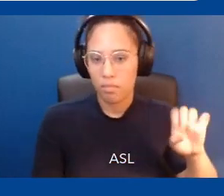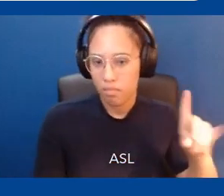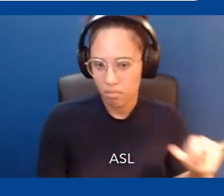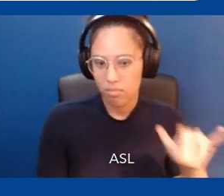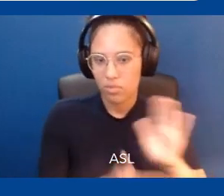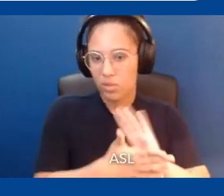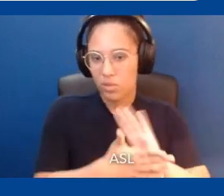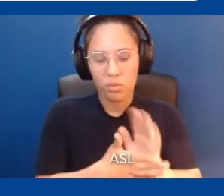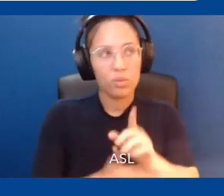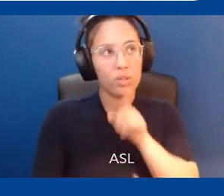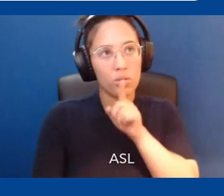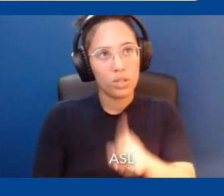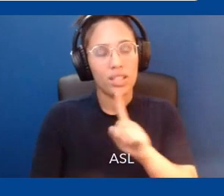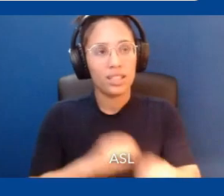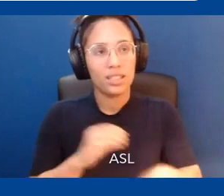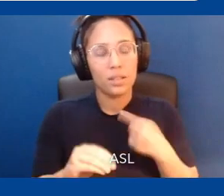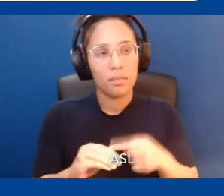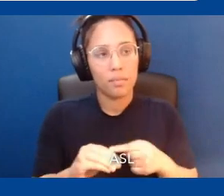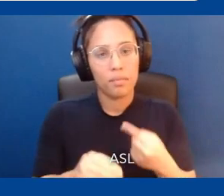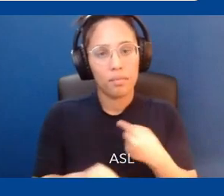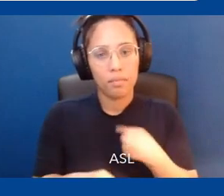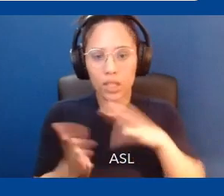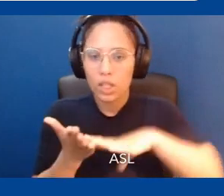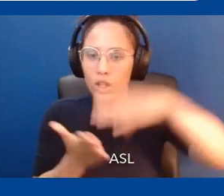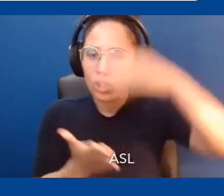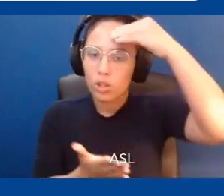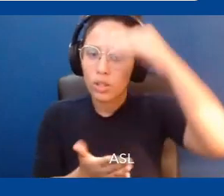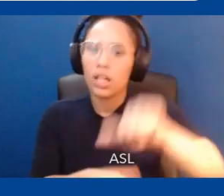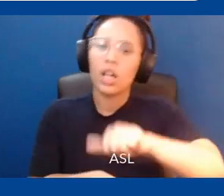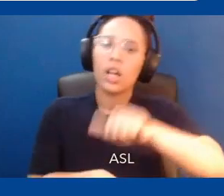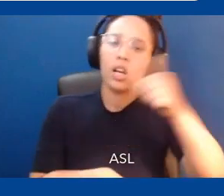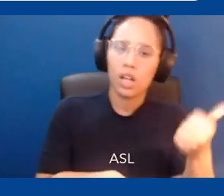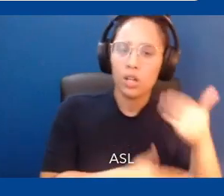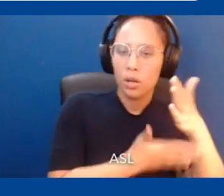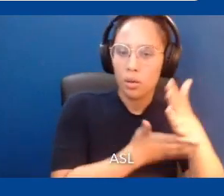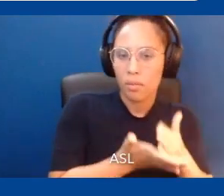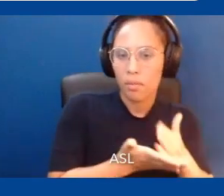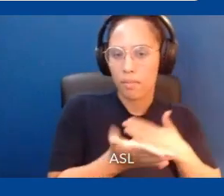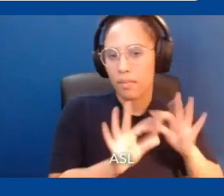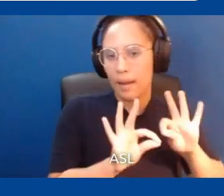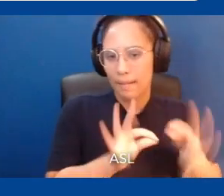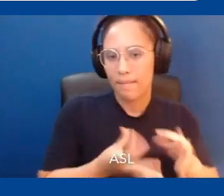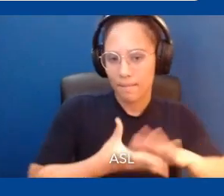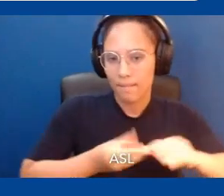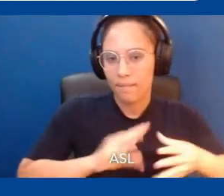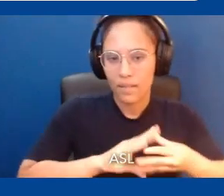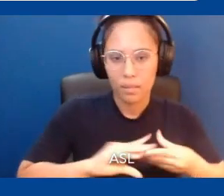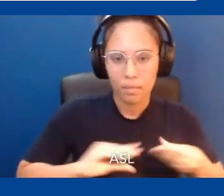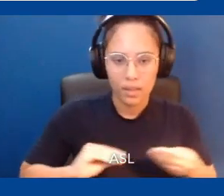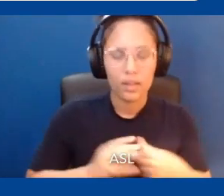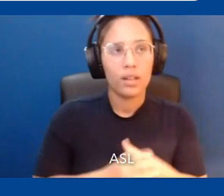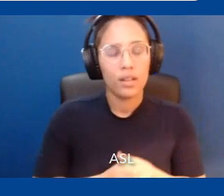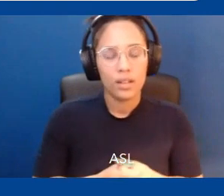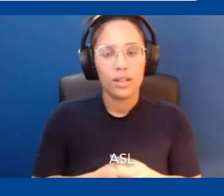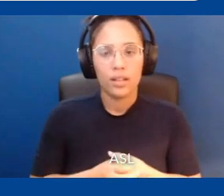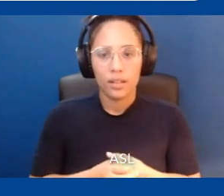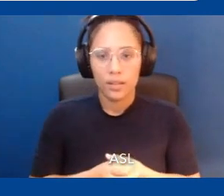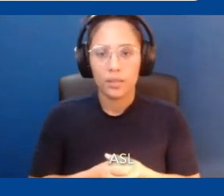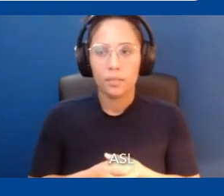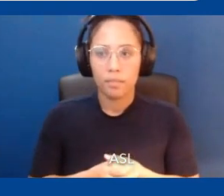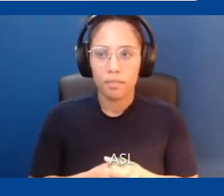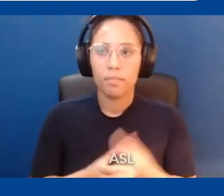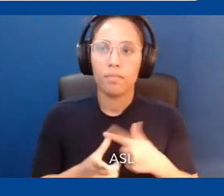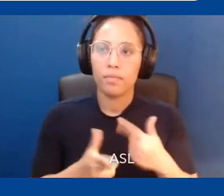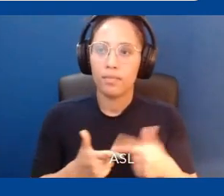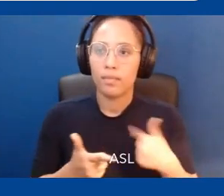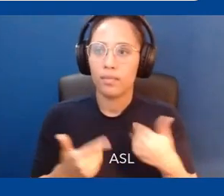of the story, of the family story. And after that, Playback came. That it's a